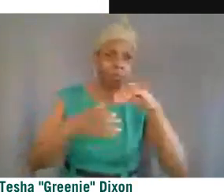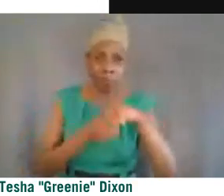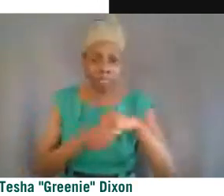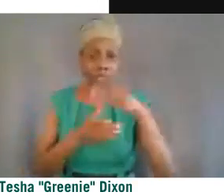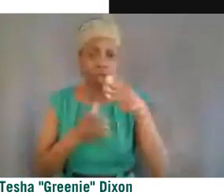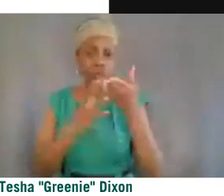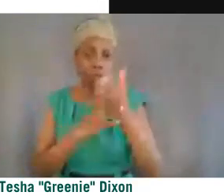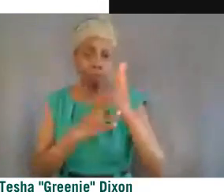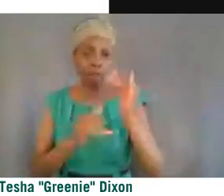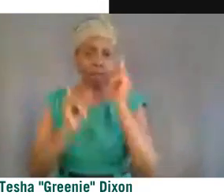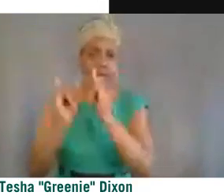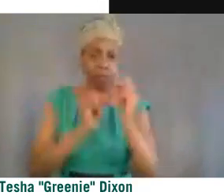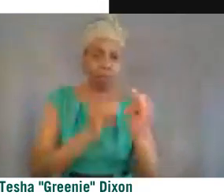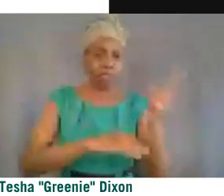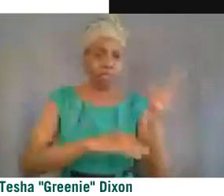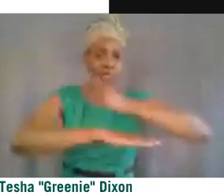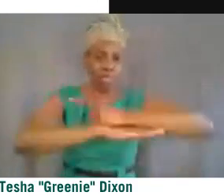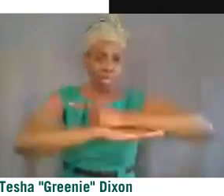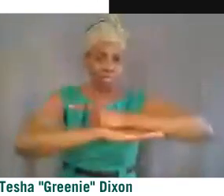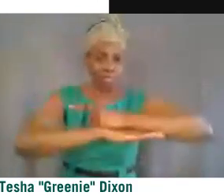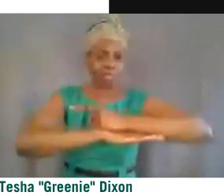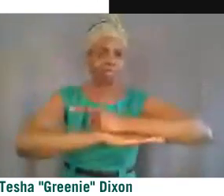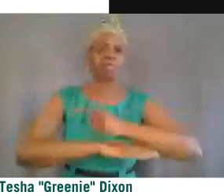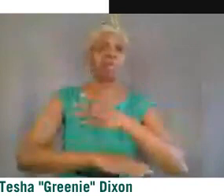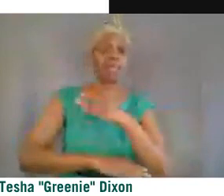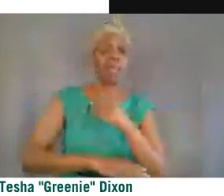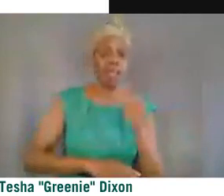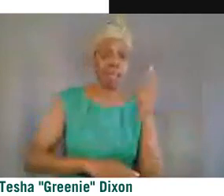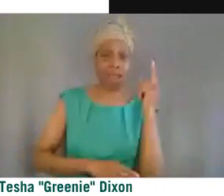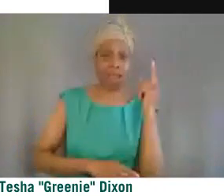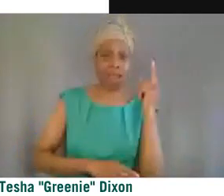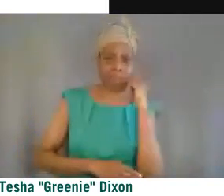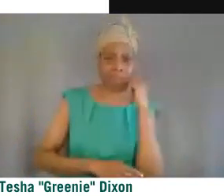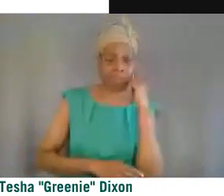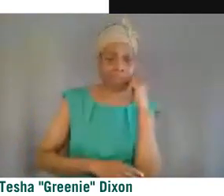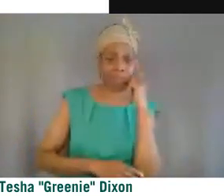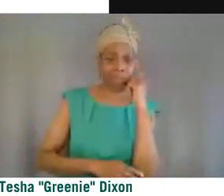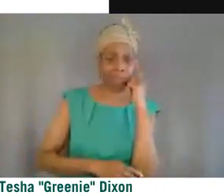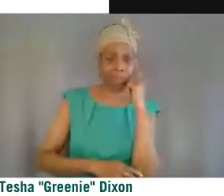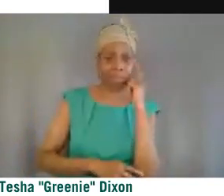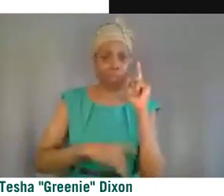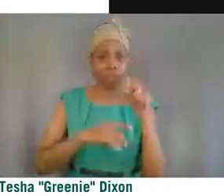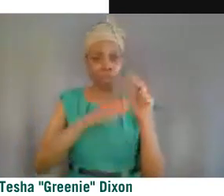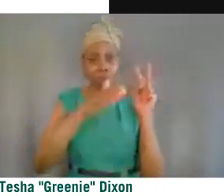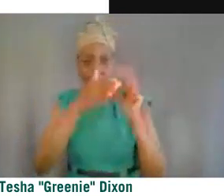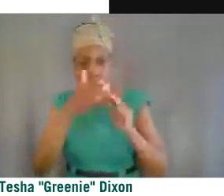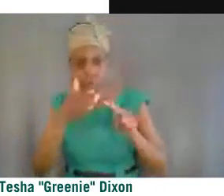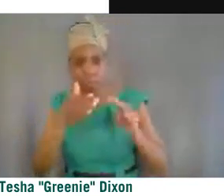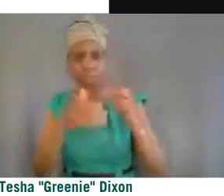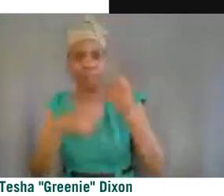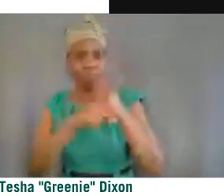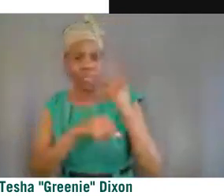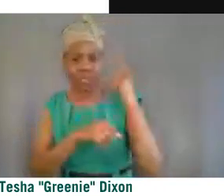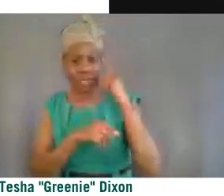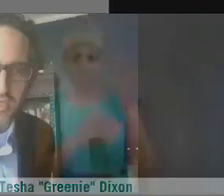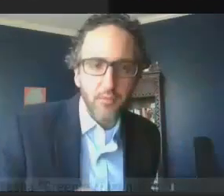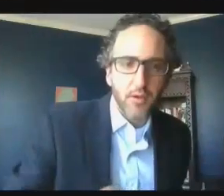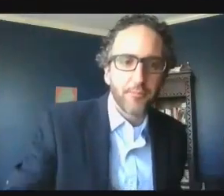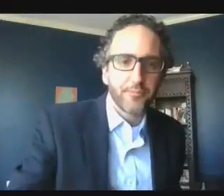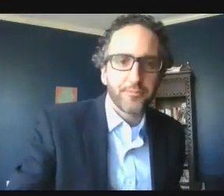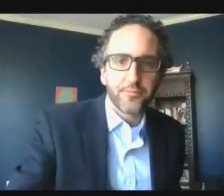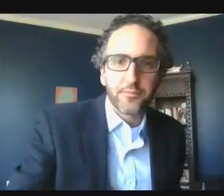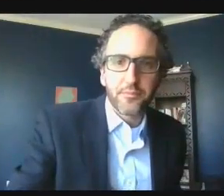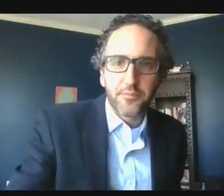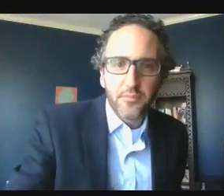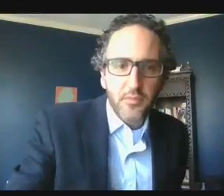days. And I think it when you read it, it makes sense. But again, I think we're just waiting for that to